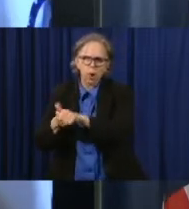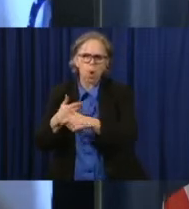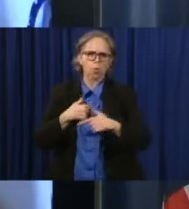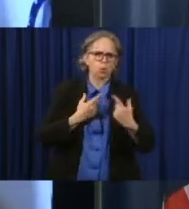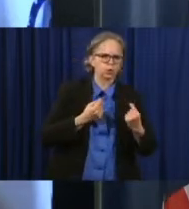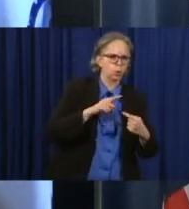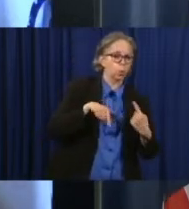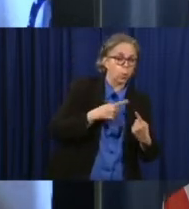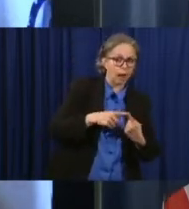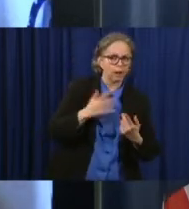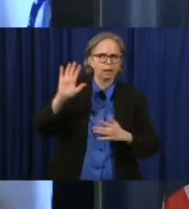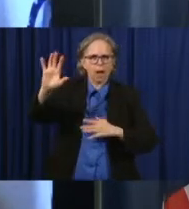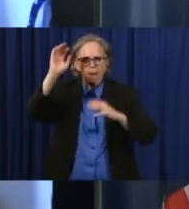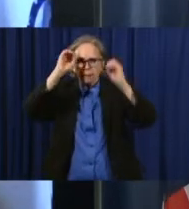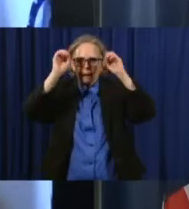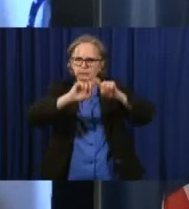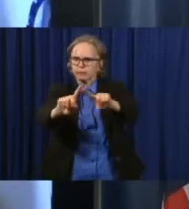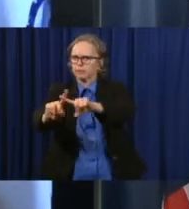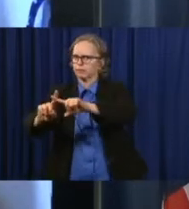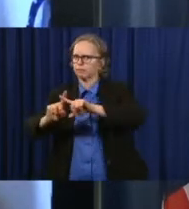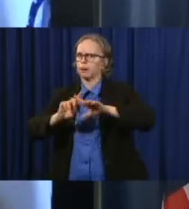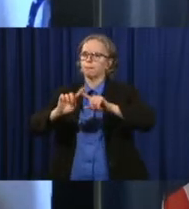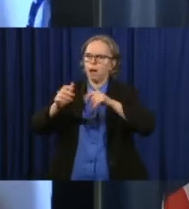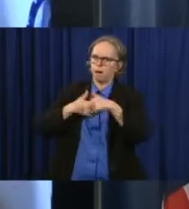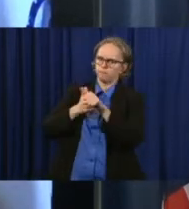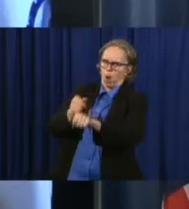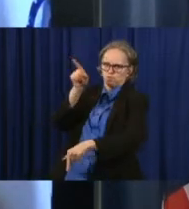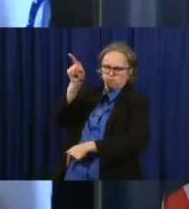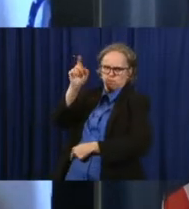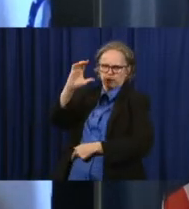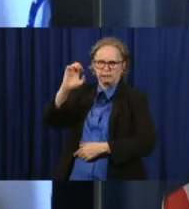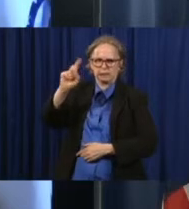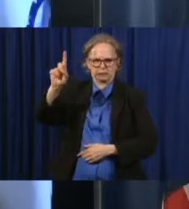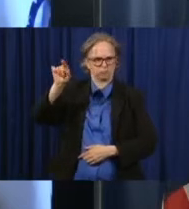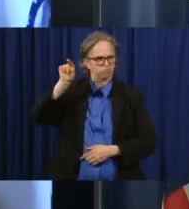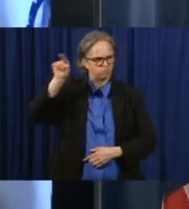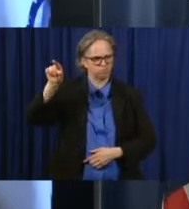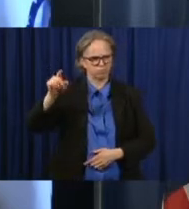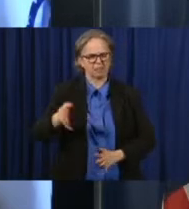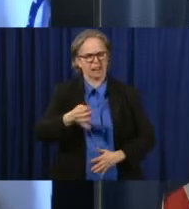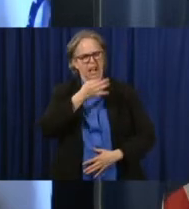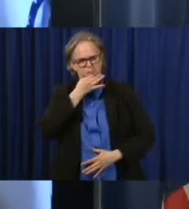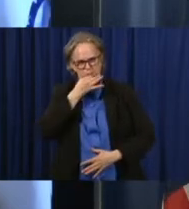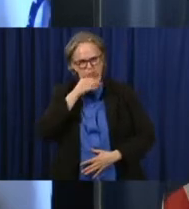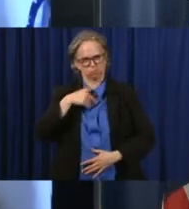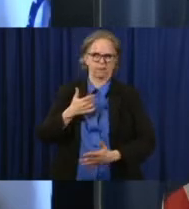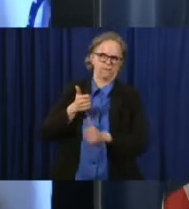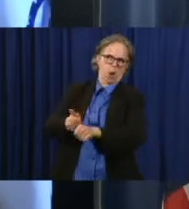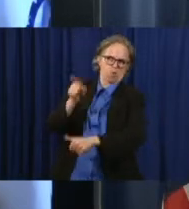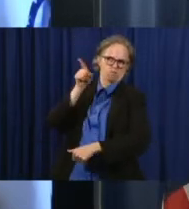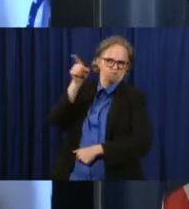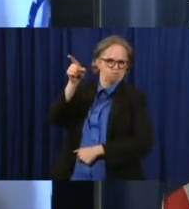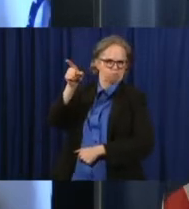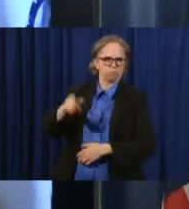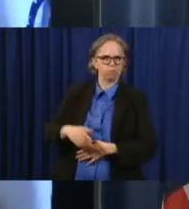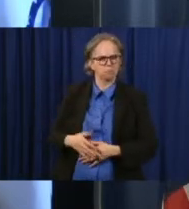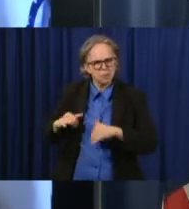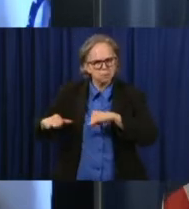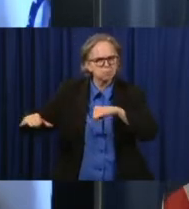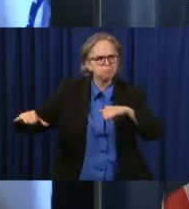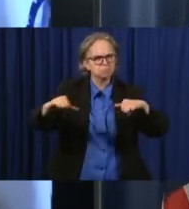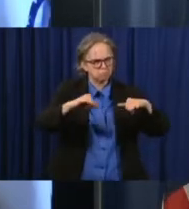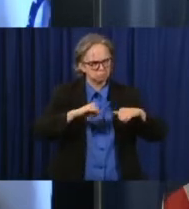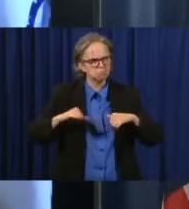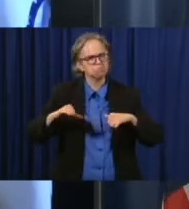be happening. And I think we should use the expert's opinion and make sure that we implement it across the board faithfully.